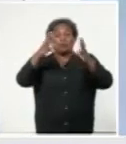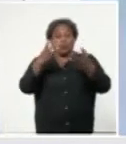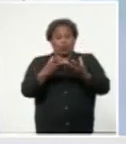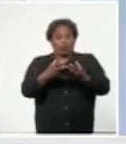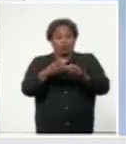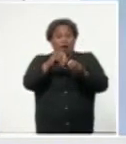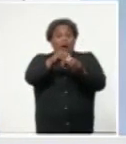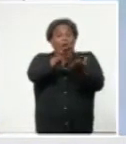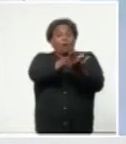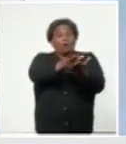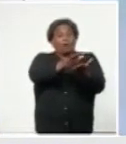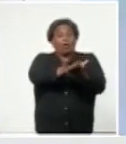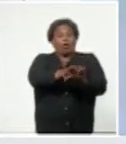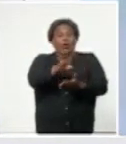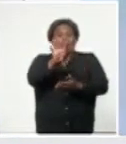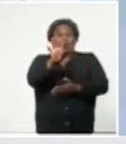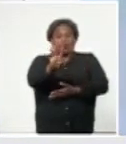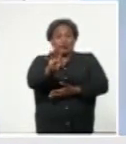5.01%.